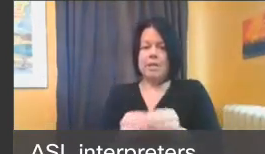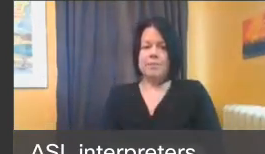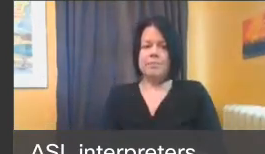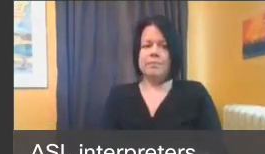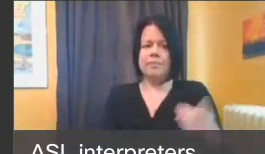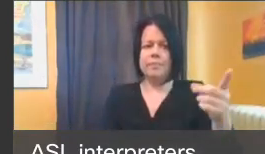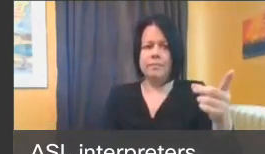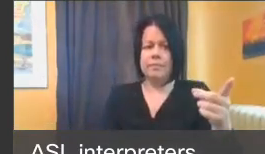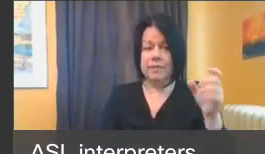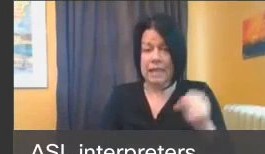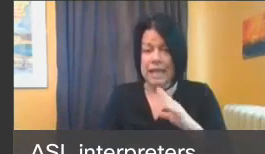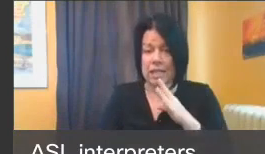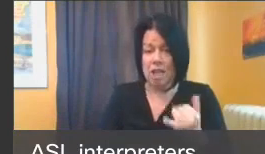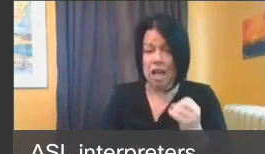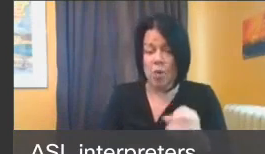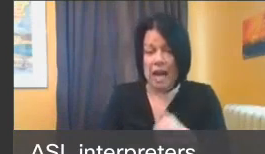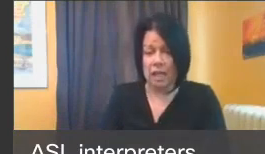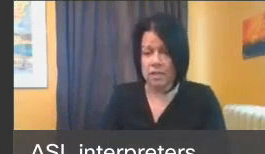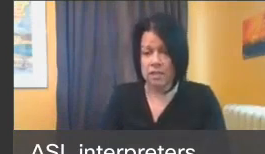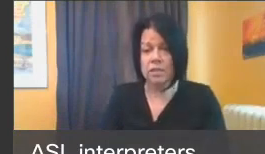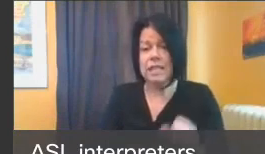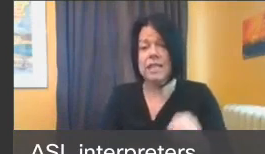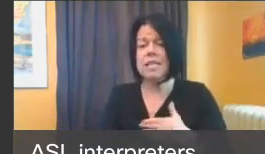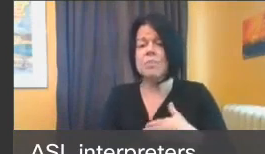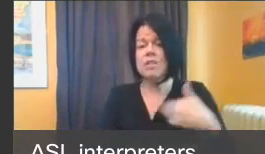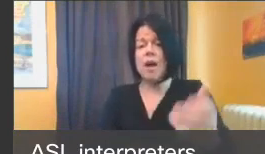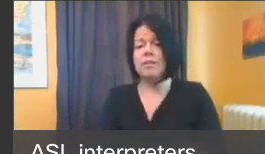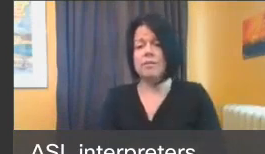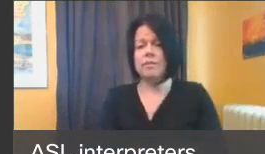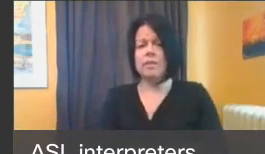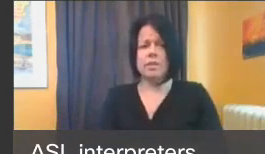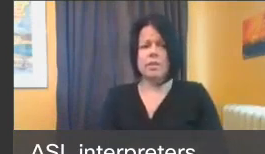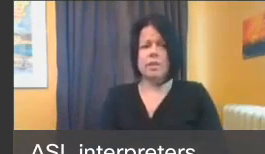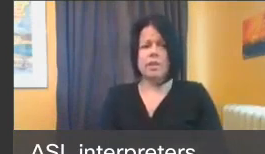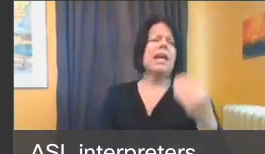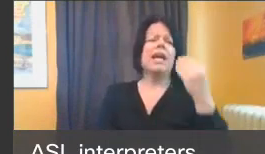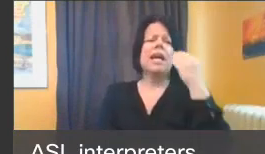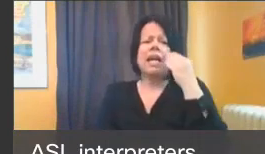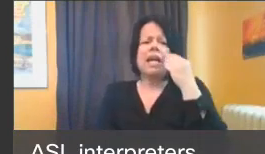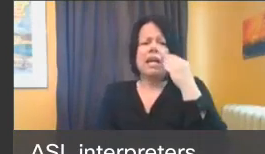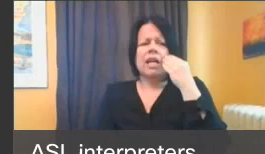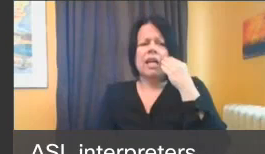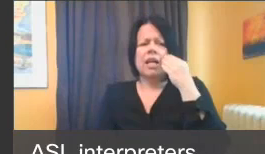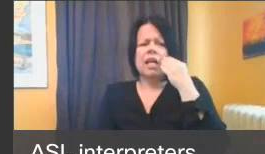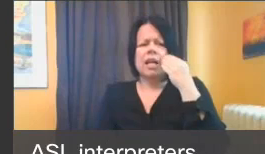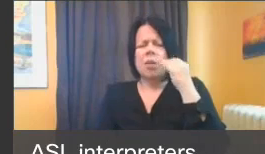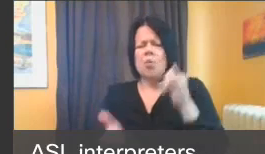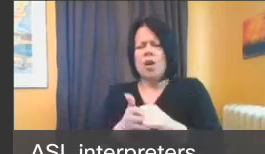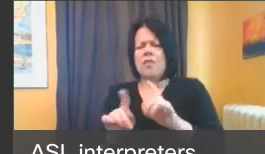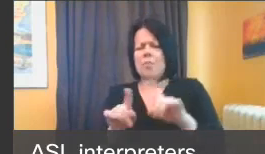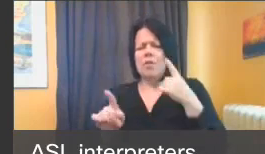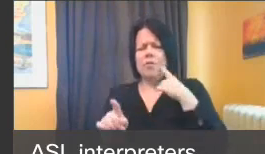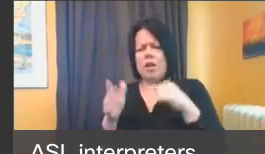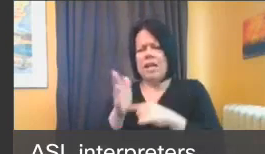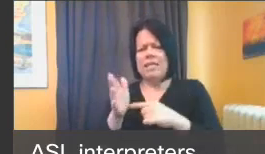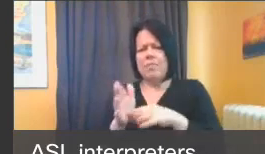Am I allowed to talk now or not? Yes, please go ahead. I'm aware of that, but for example,